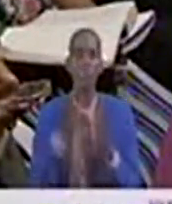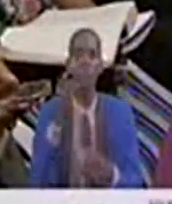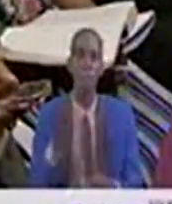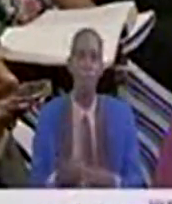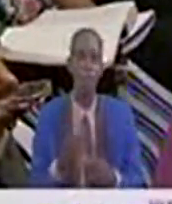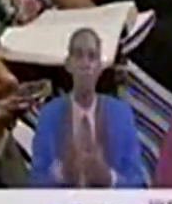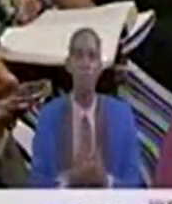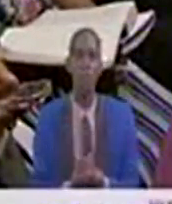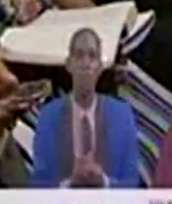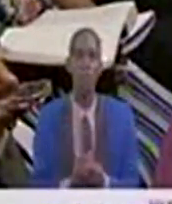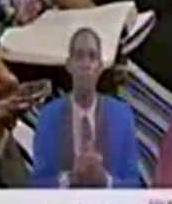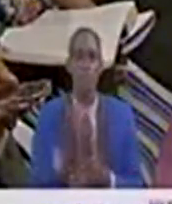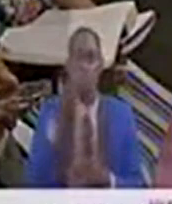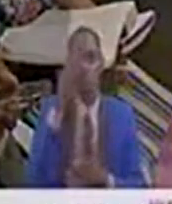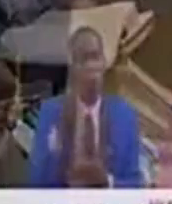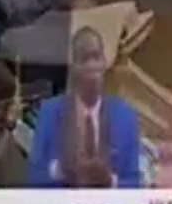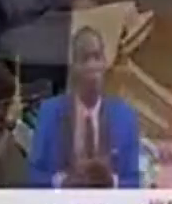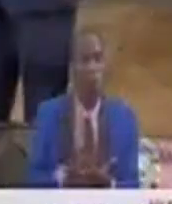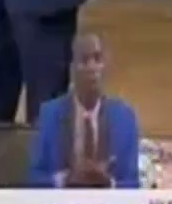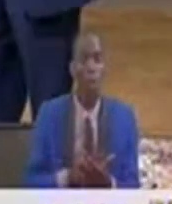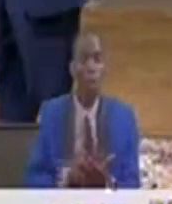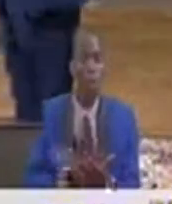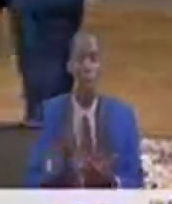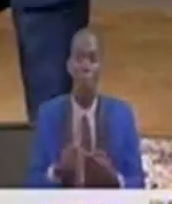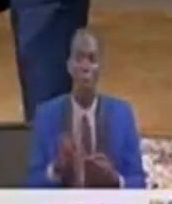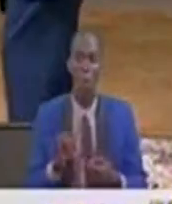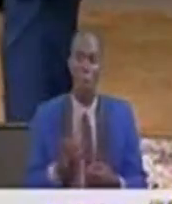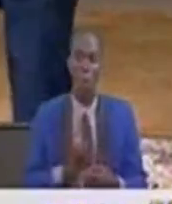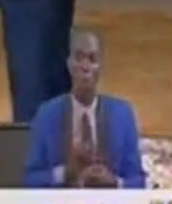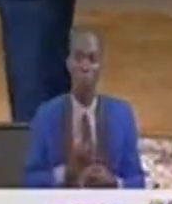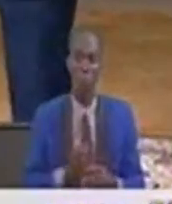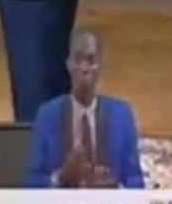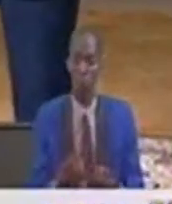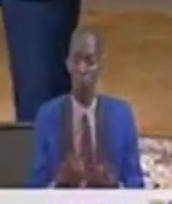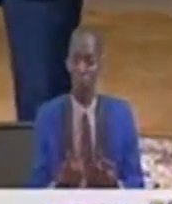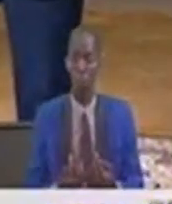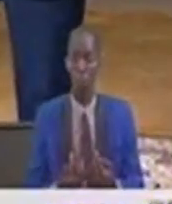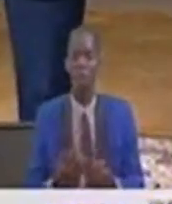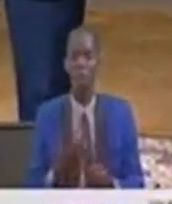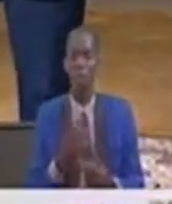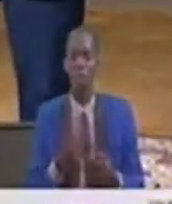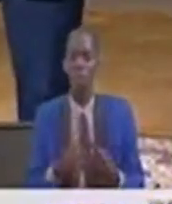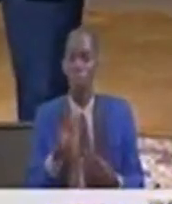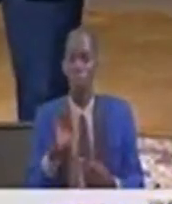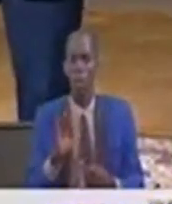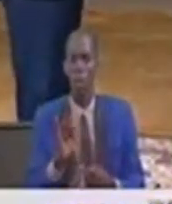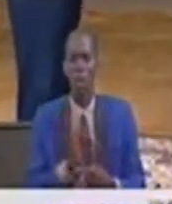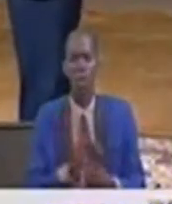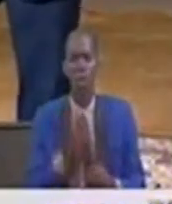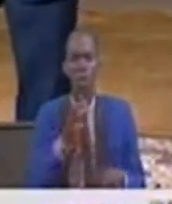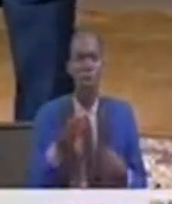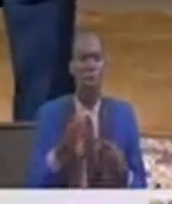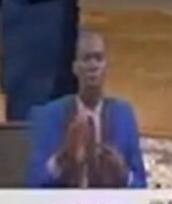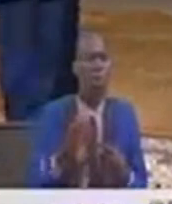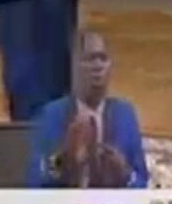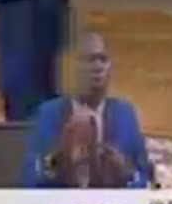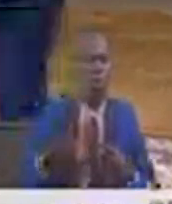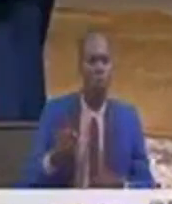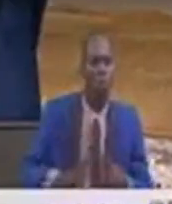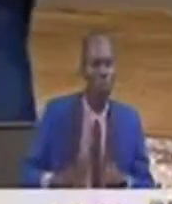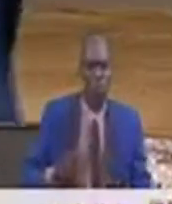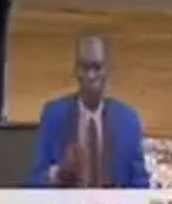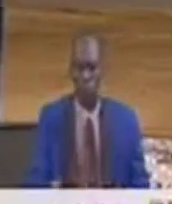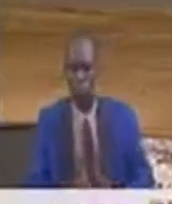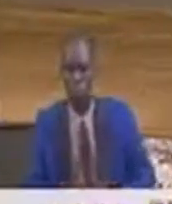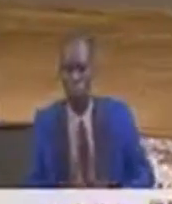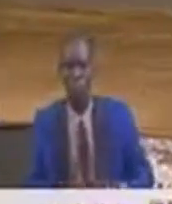lost. You know, sometimes when I'm, you know, when I come on, I mention young people, I mention children, I